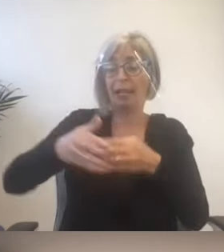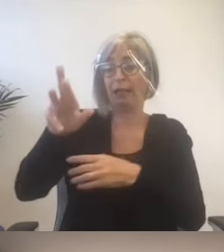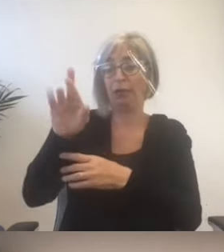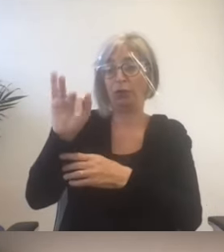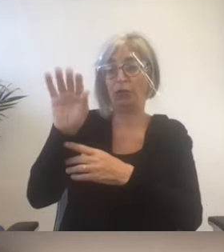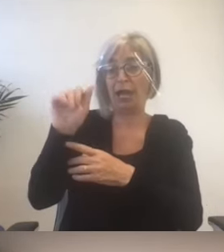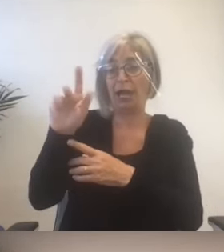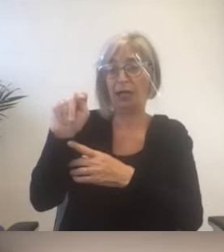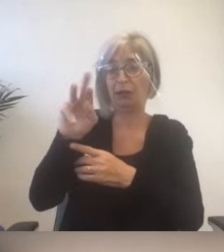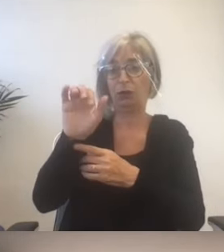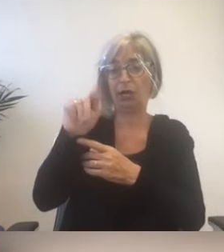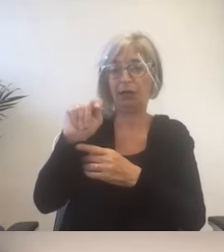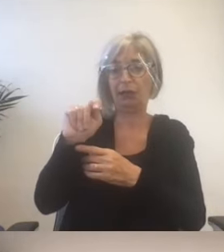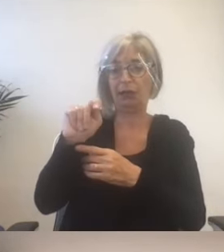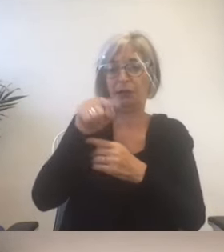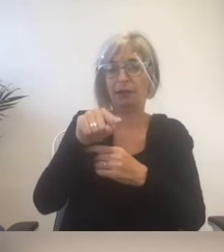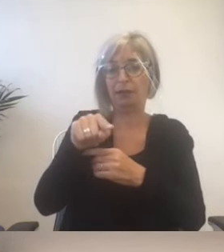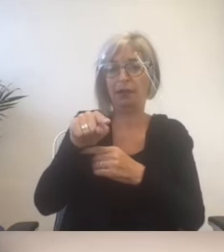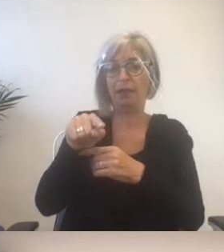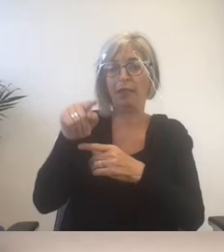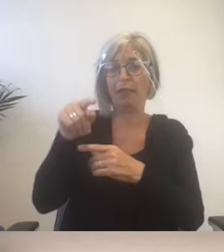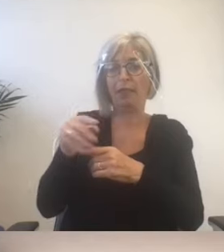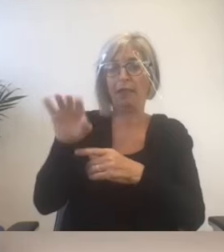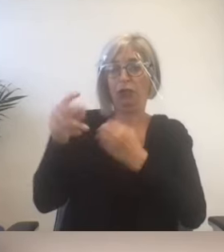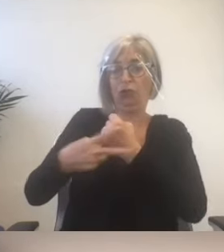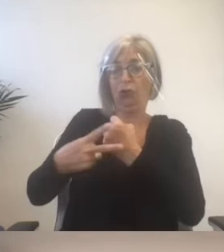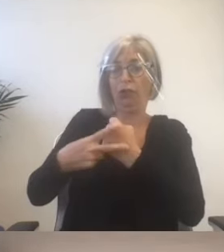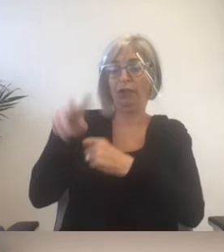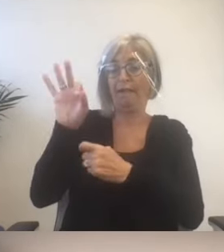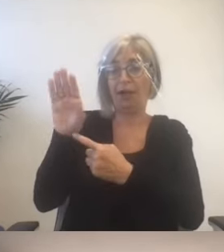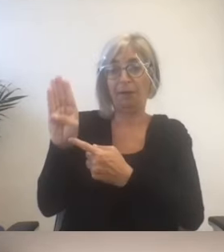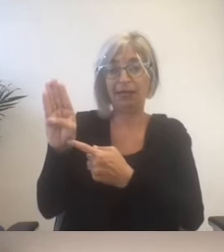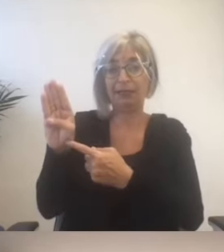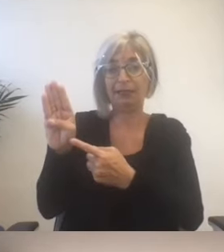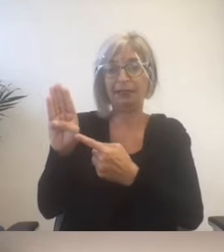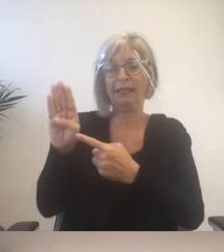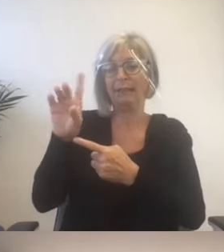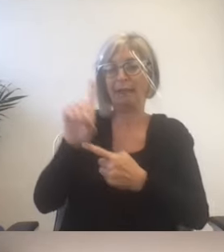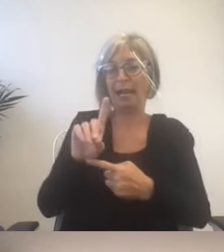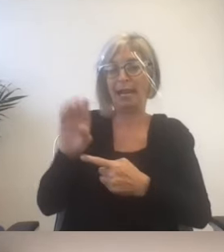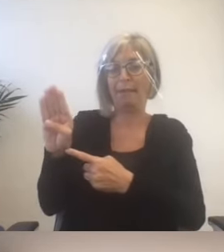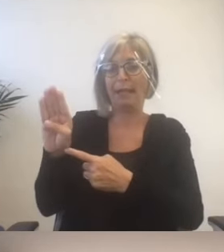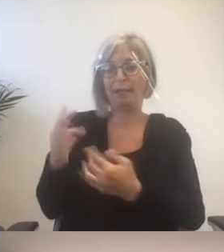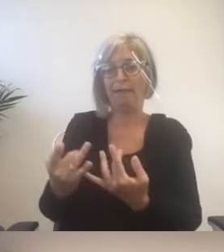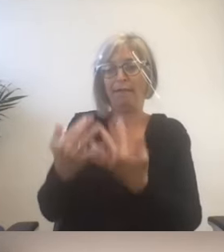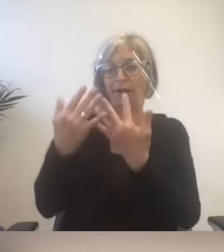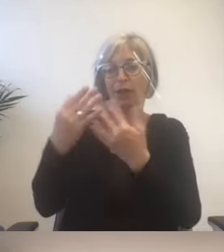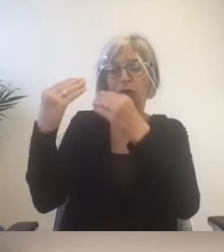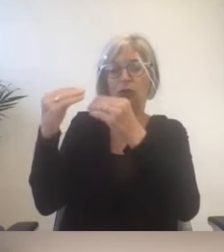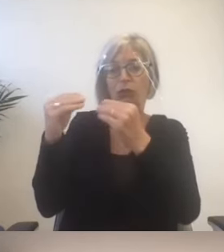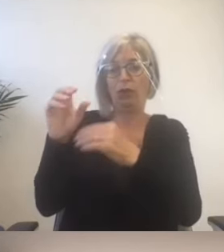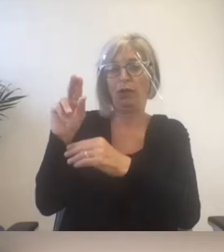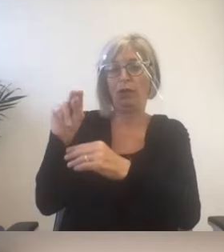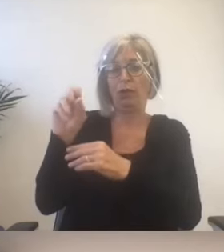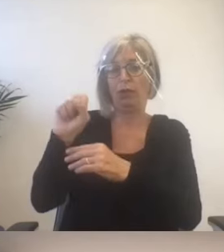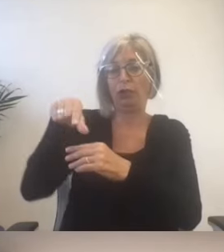The storage is Firebase Storage. My database was Firestore. My API was made with Express and Node. And then the